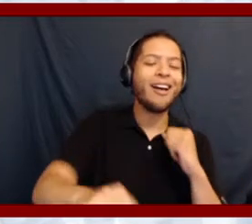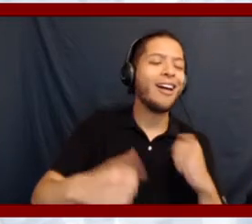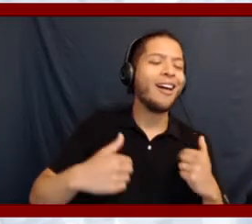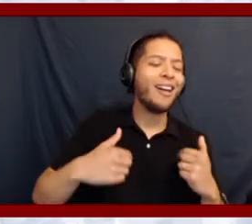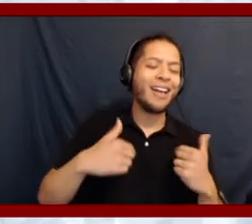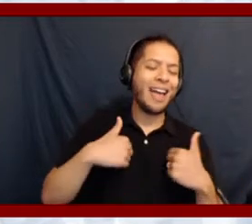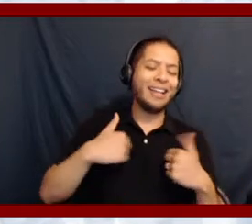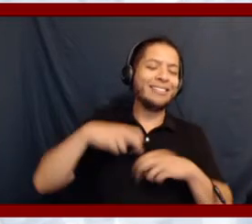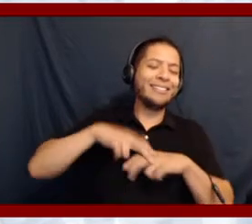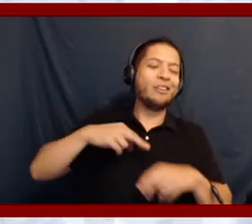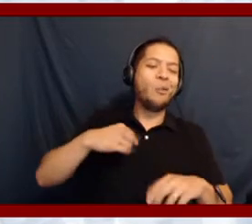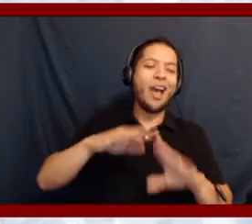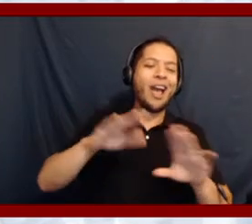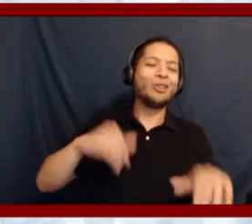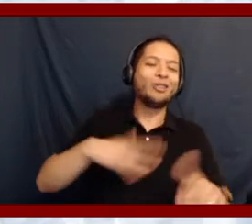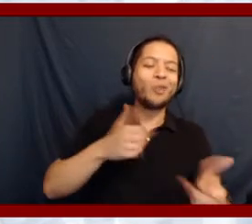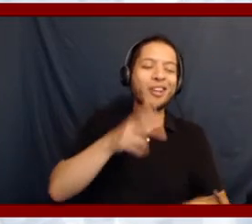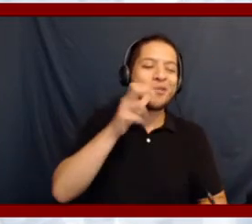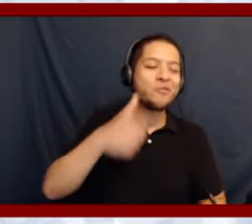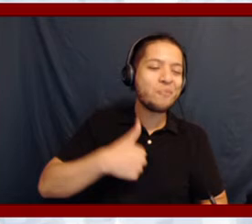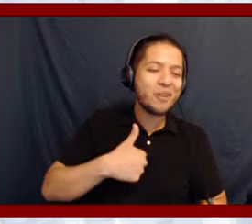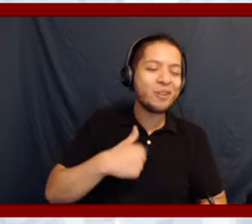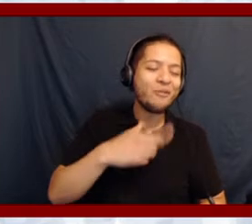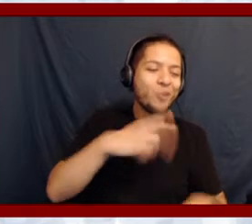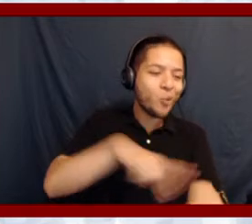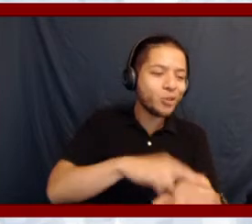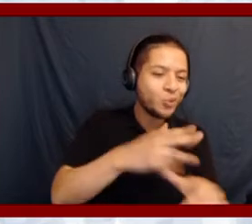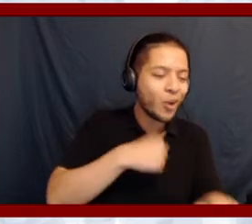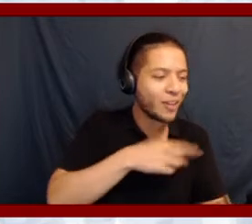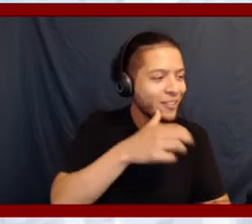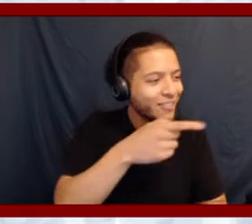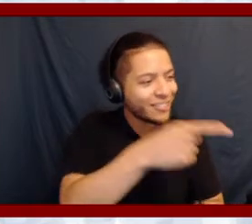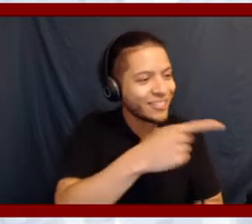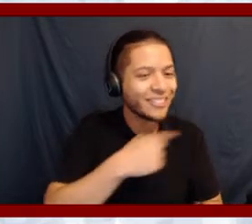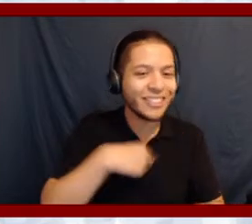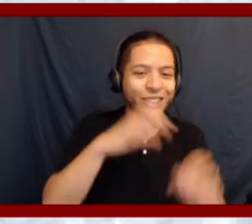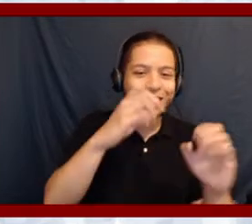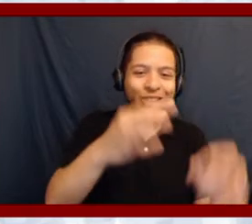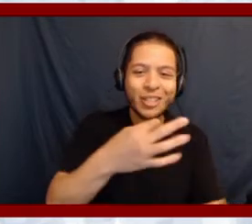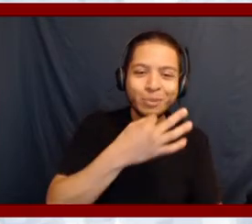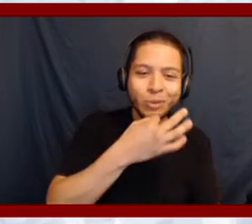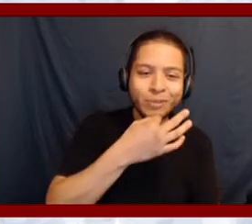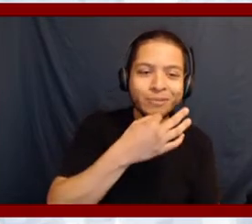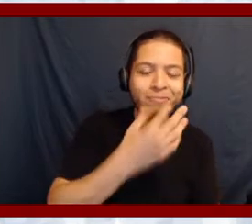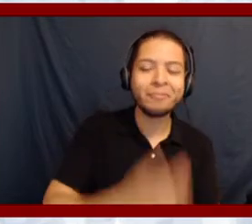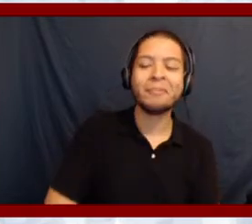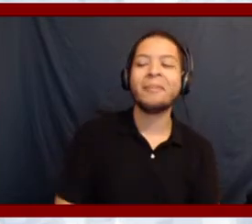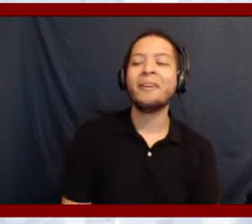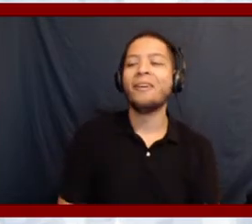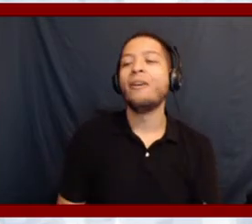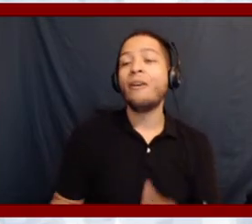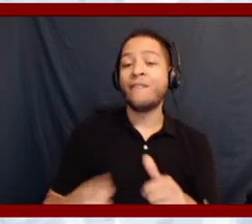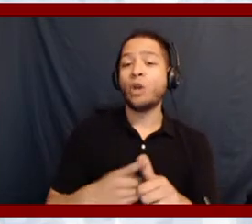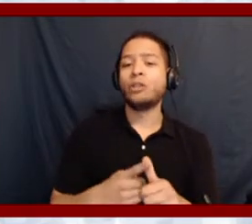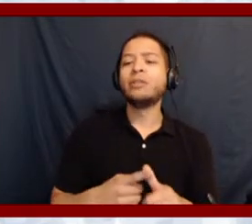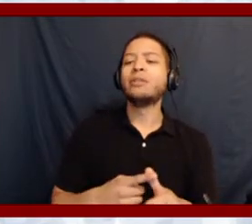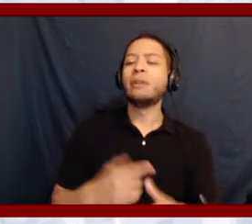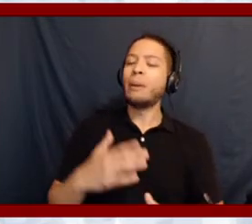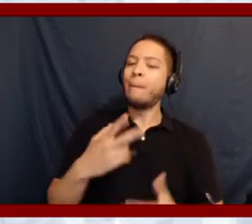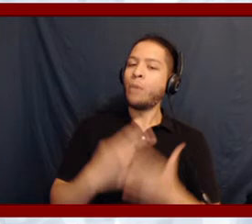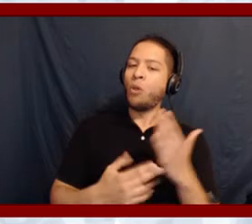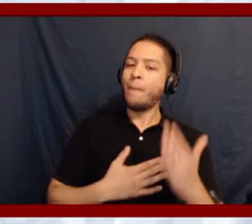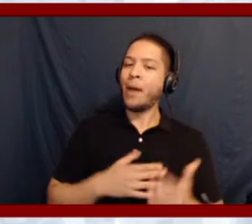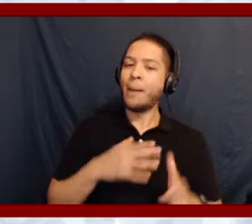But I will say this, as a son of a mother and father who both went to HBCUs,